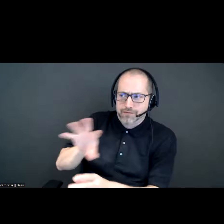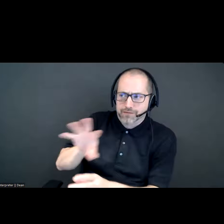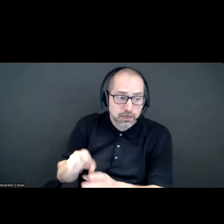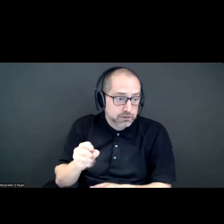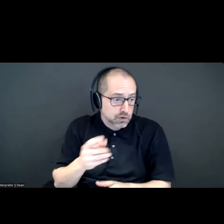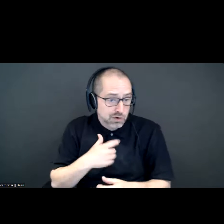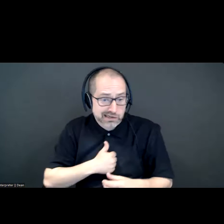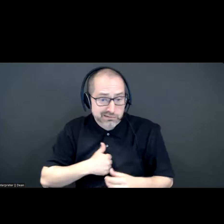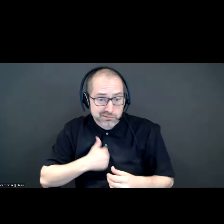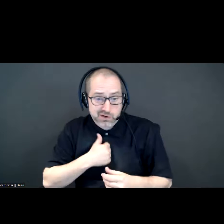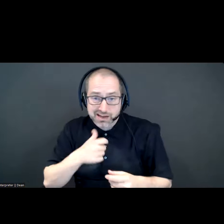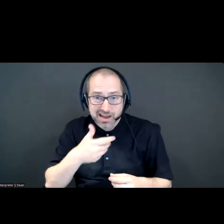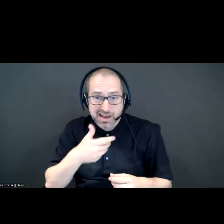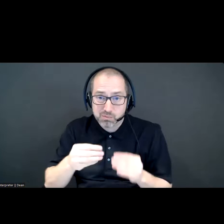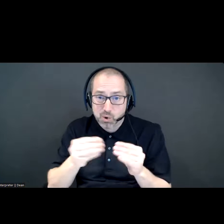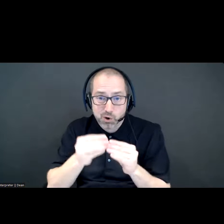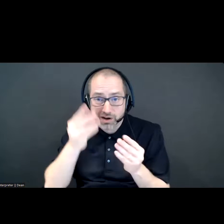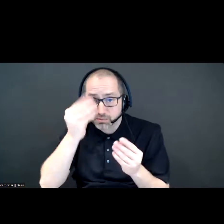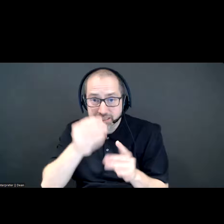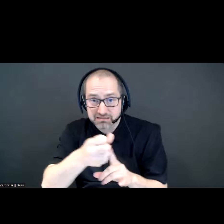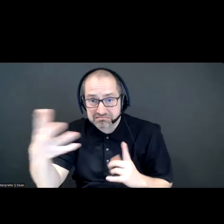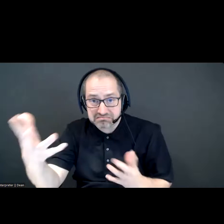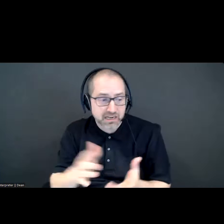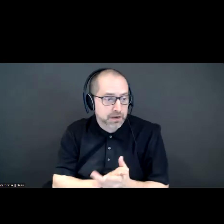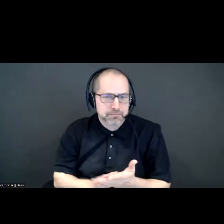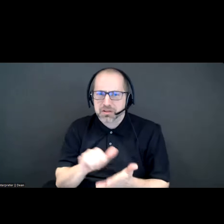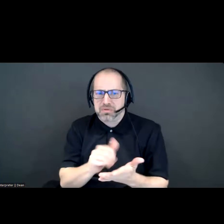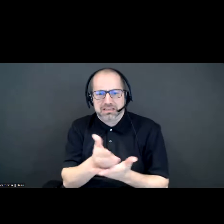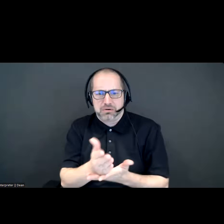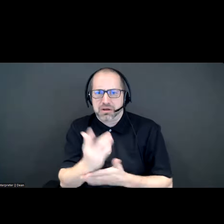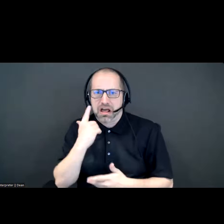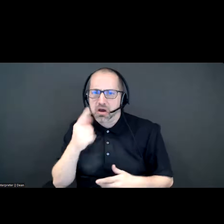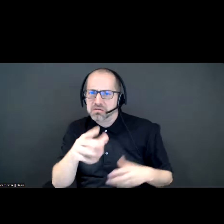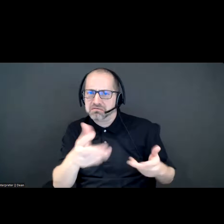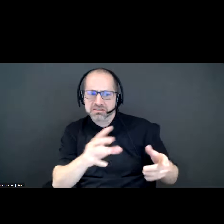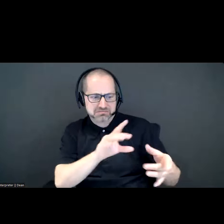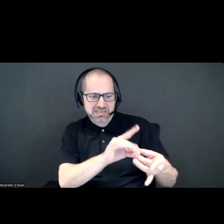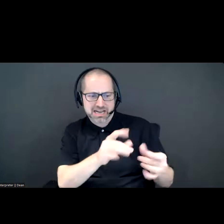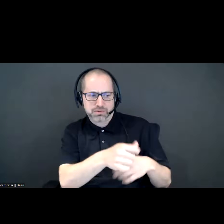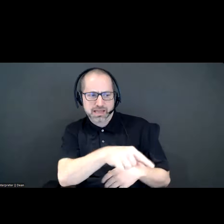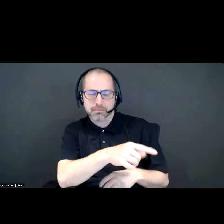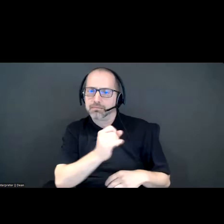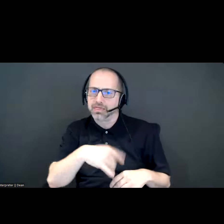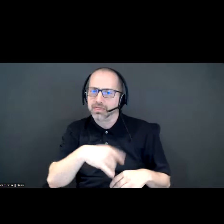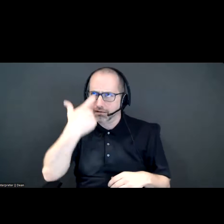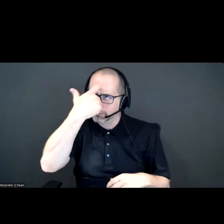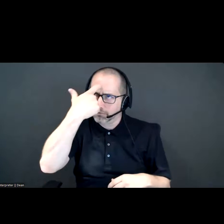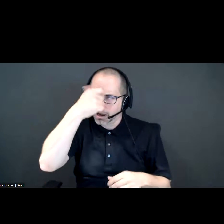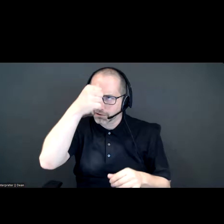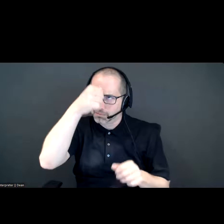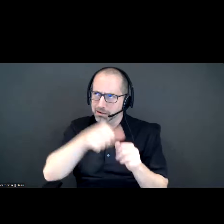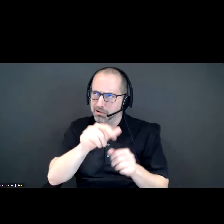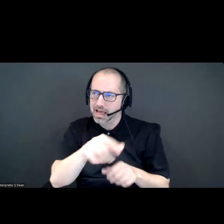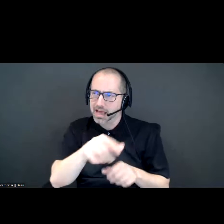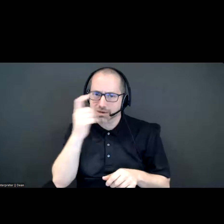give you more information. That's all right. I was under the impression that you had connected with them, but it stayed with me, because I remember thinking how amazing it